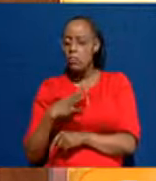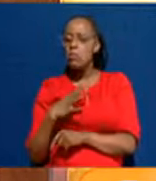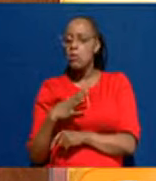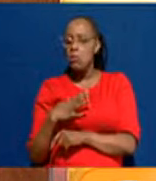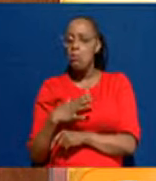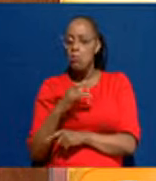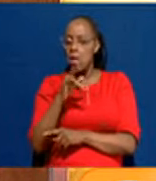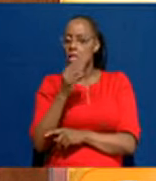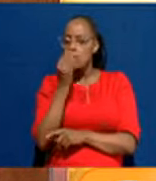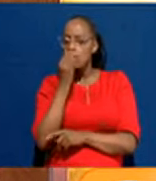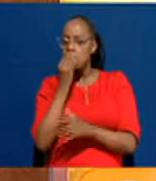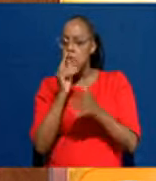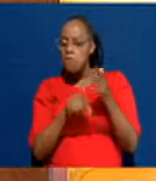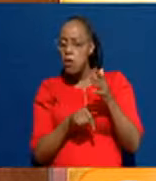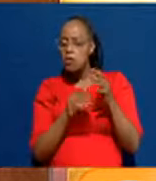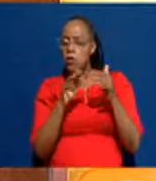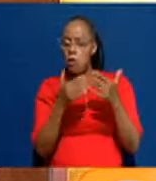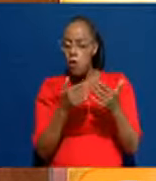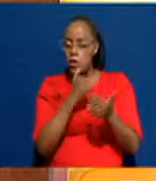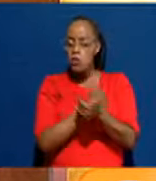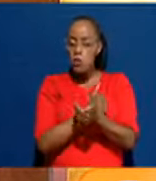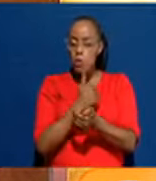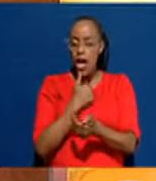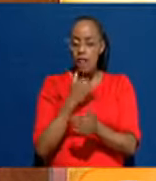sijui amekula nini. But